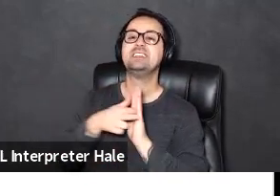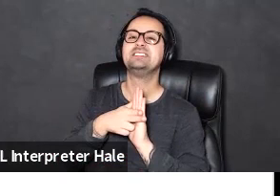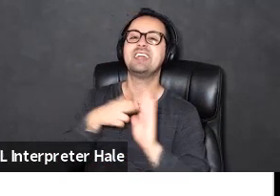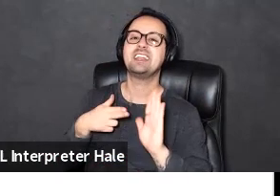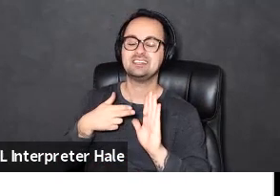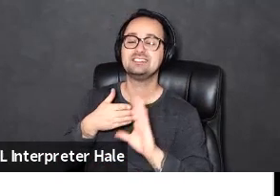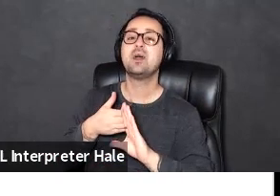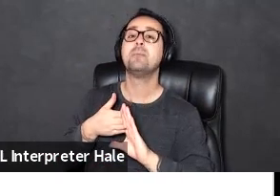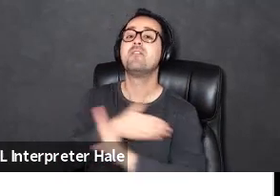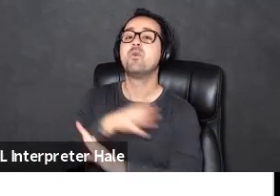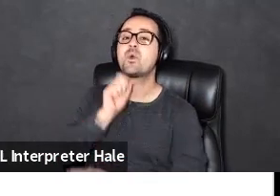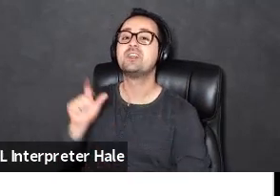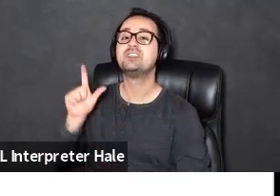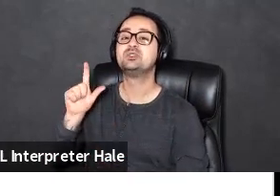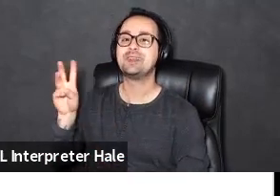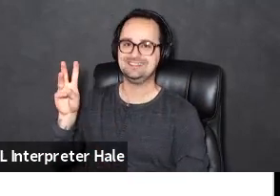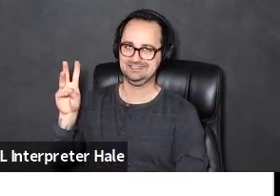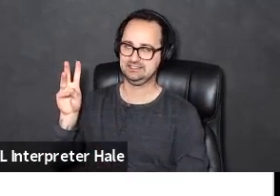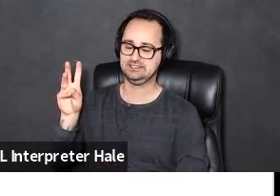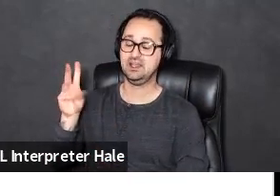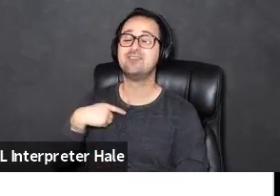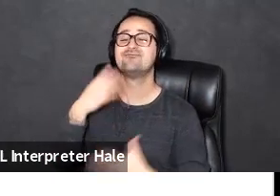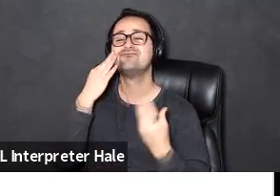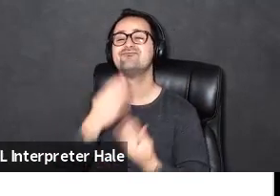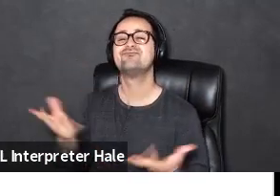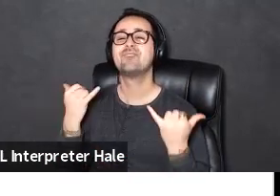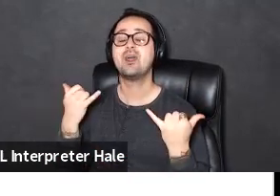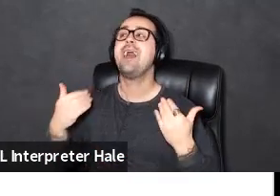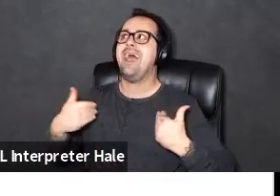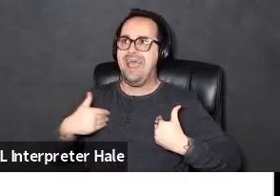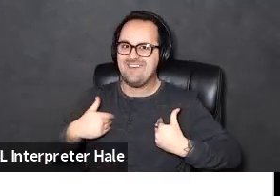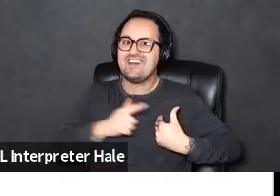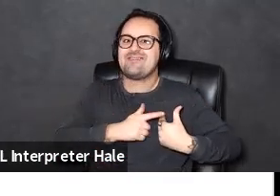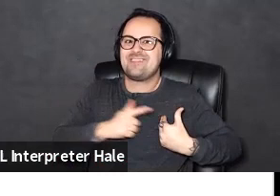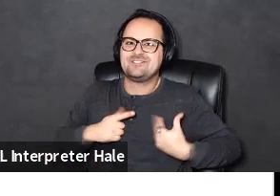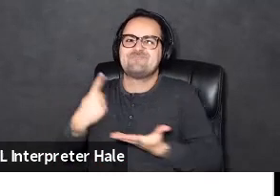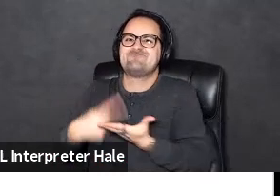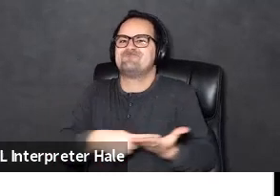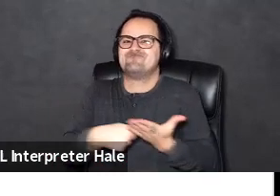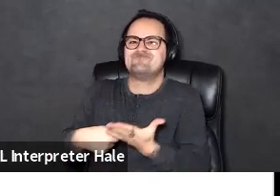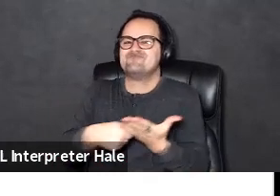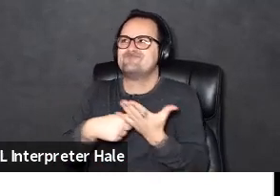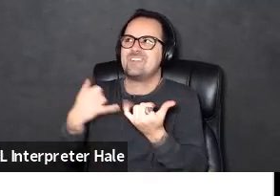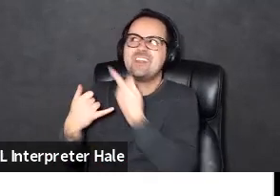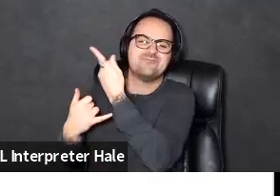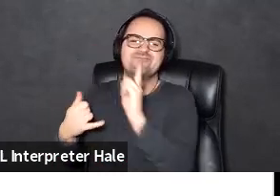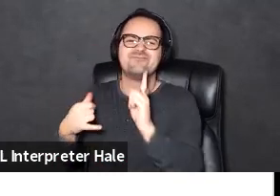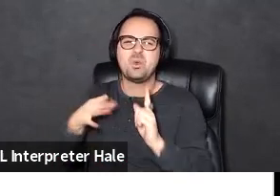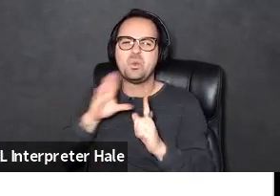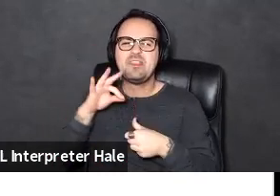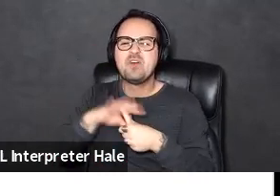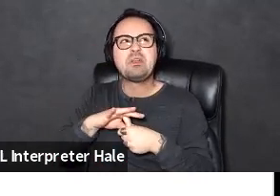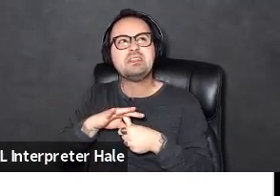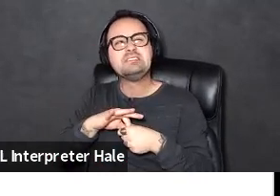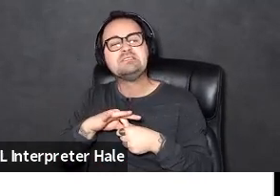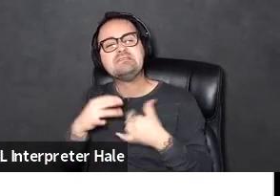age 26. I can tell you right now, there is legislation and it's coming up for vote, I believe sometime either this year or the beginning